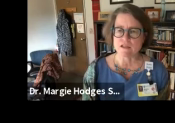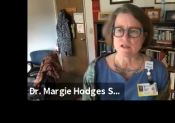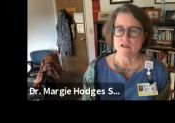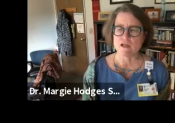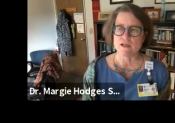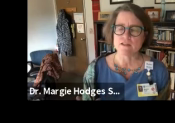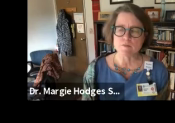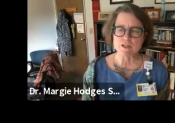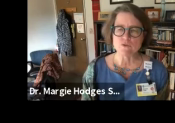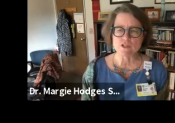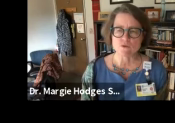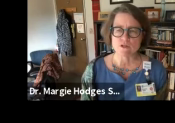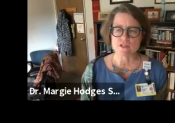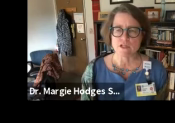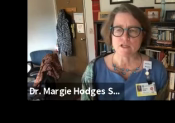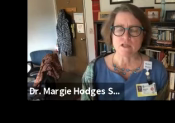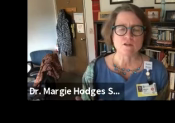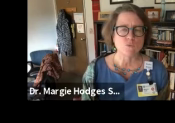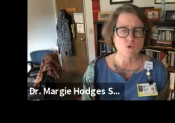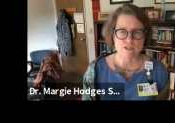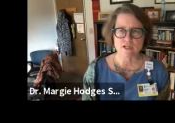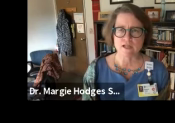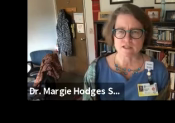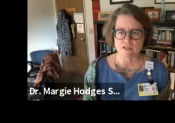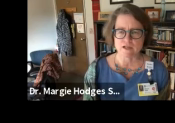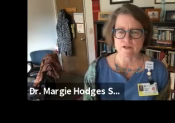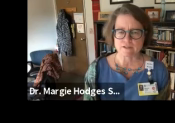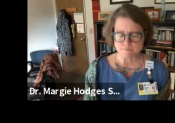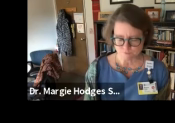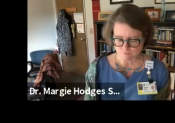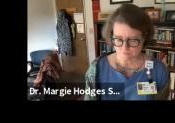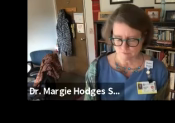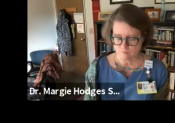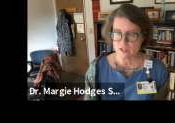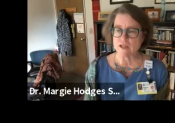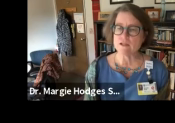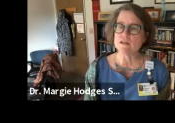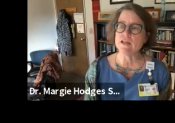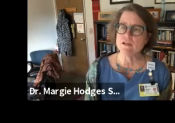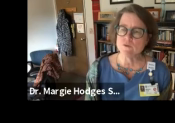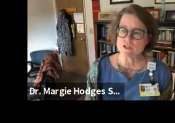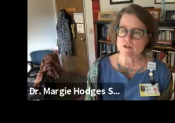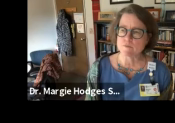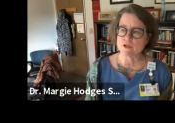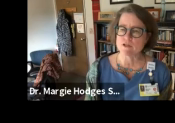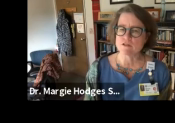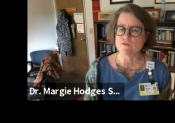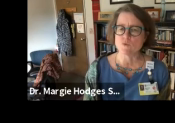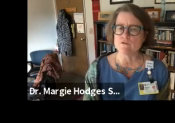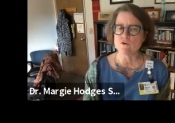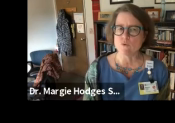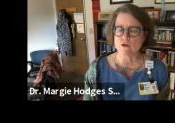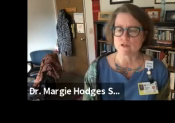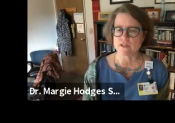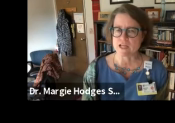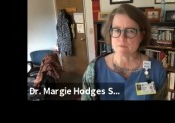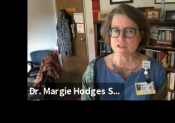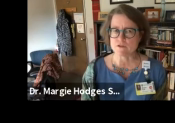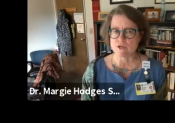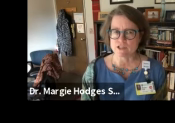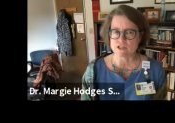allocates a limited resource in the worst case scenario. And they knew each other because of the wonderful work